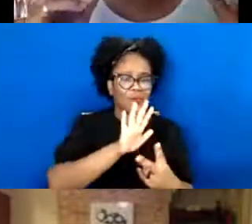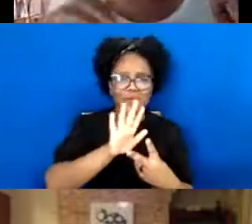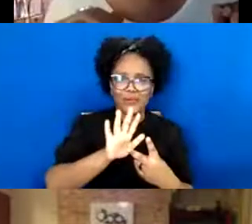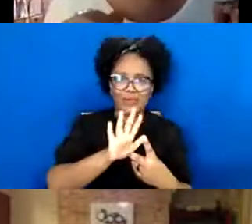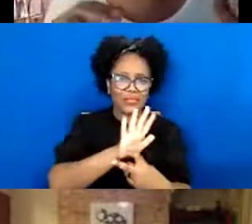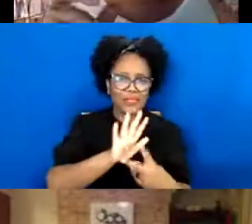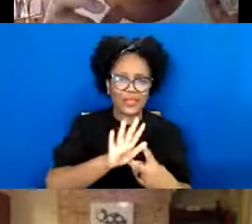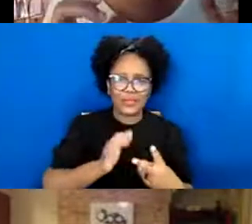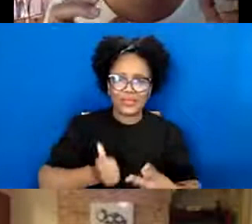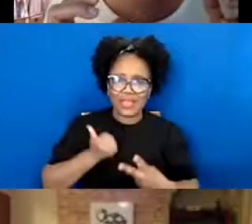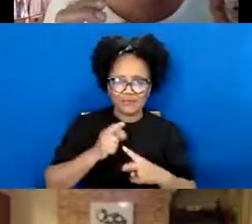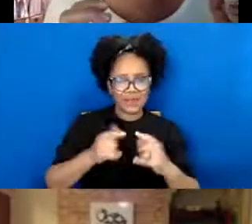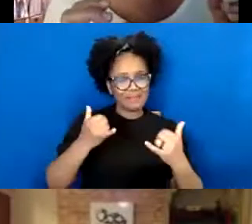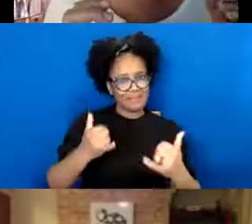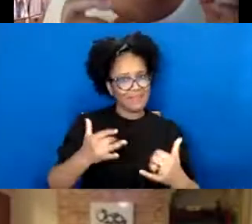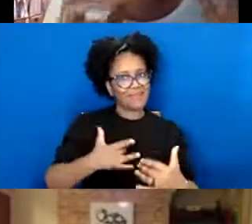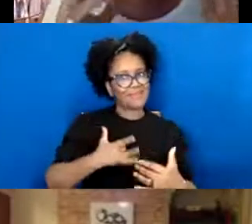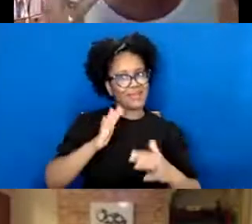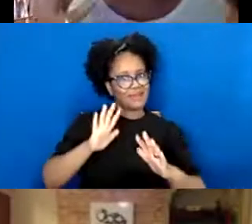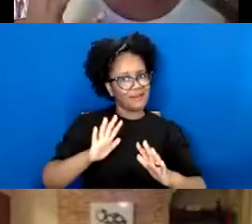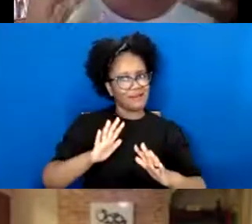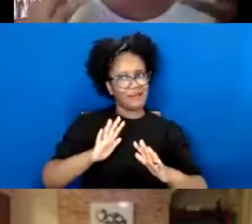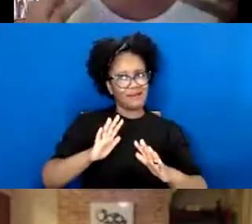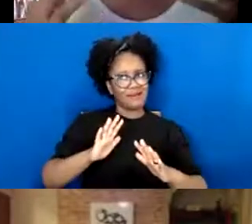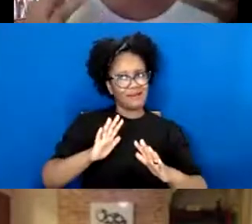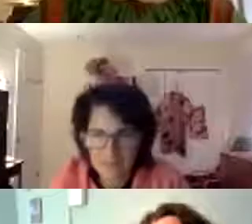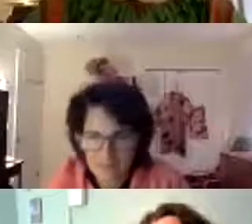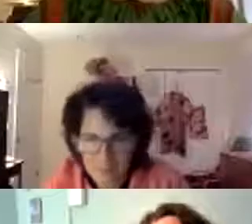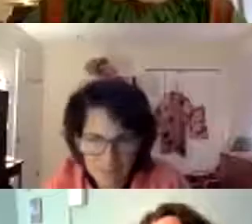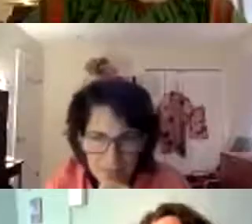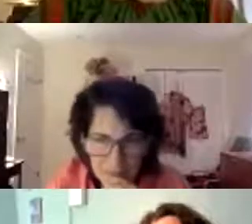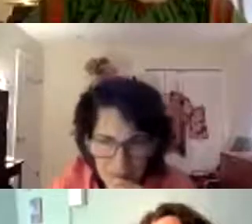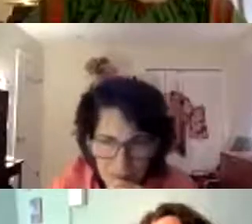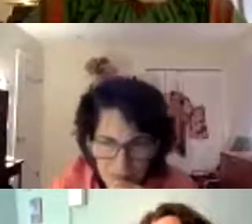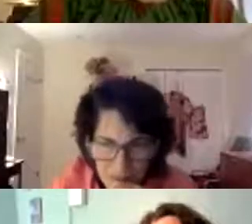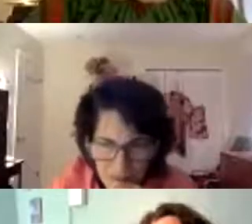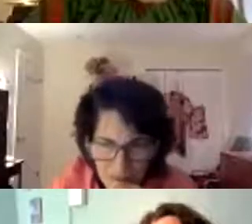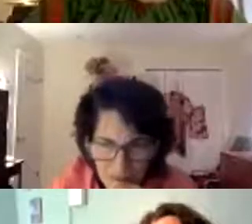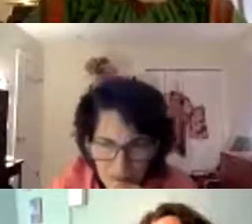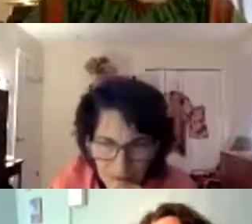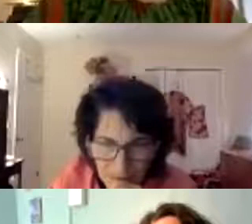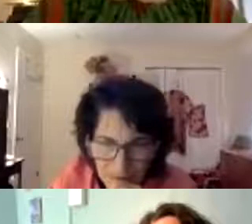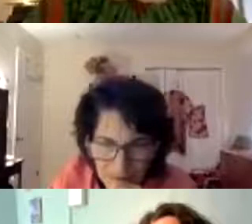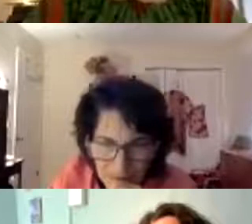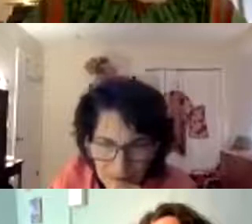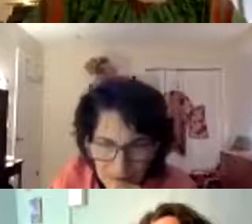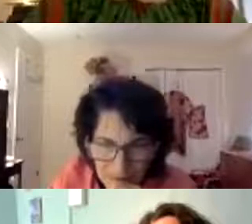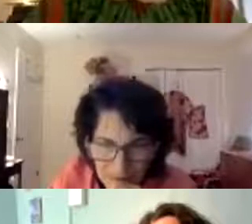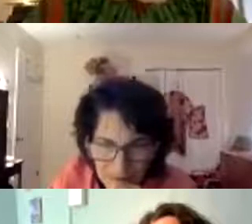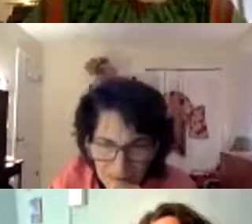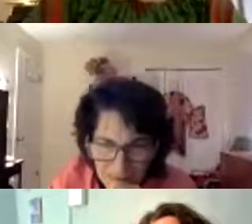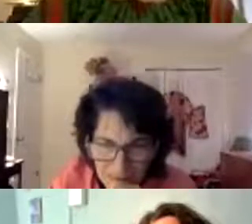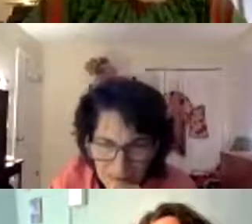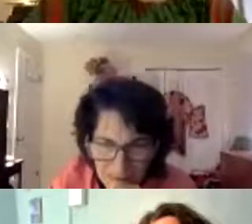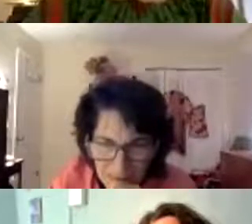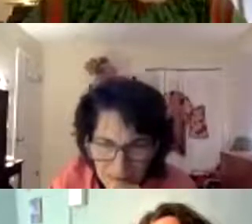we're working together as adults, it's just like I'm just sort of soaked in this magical. I love